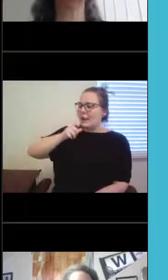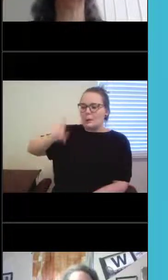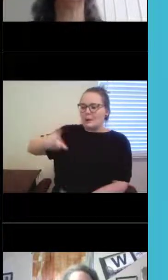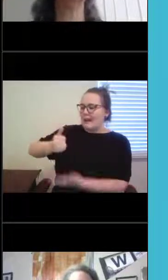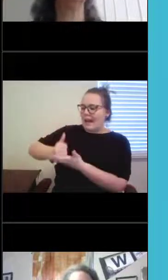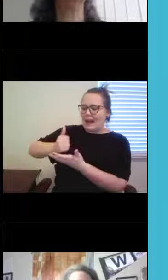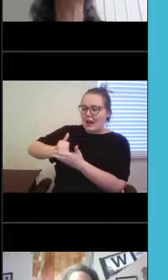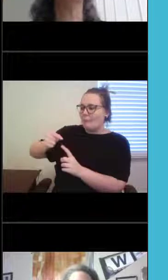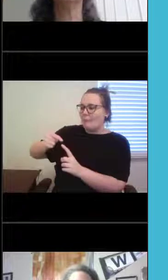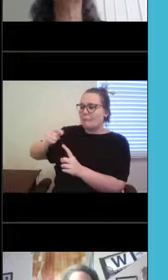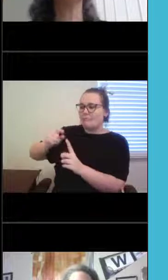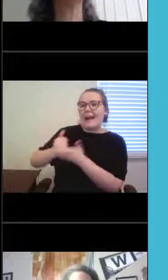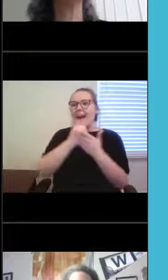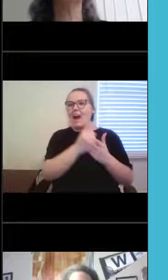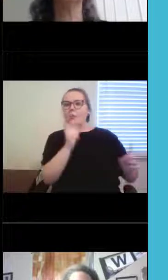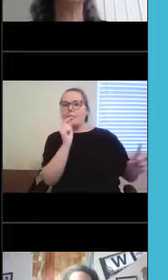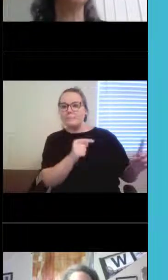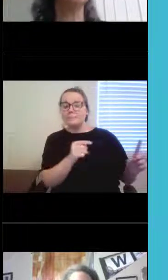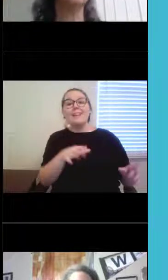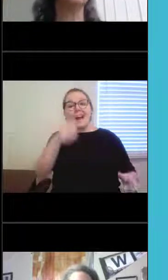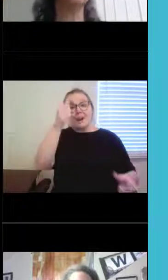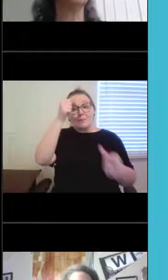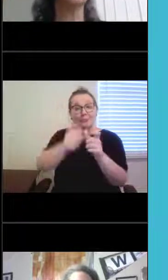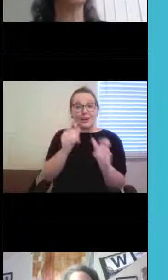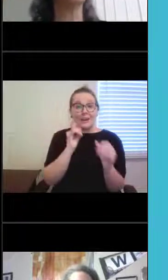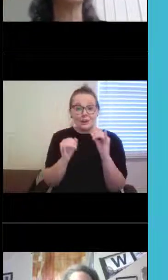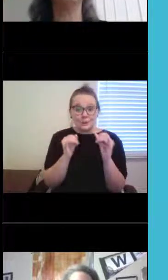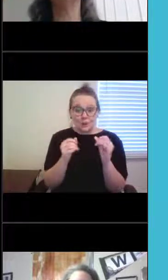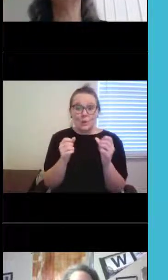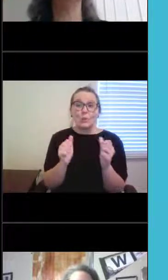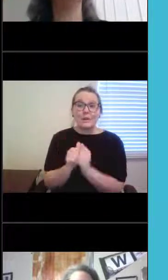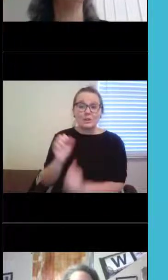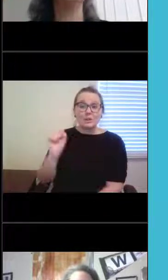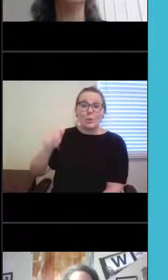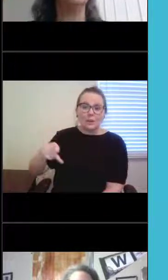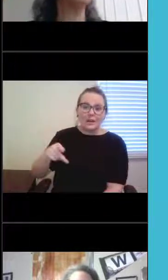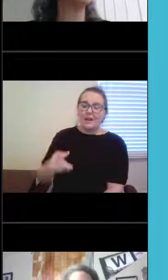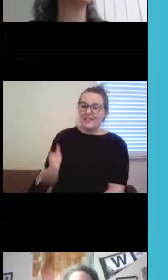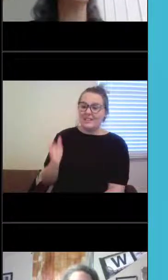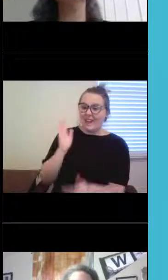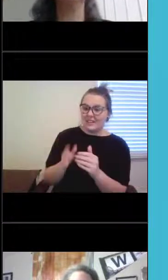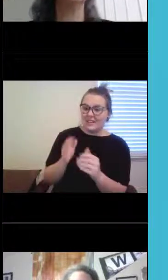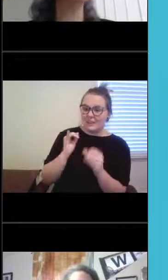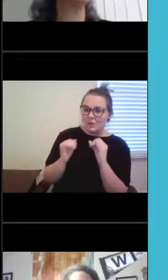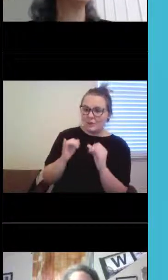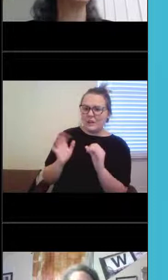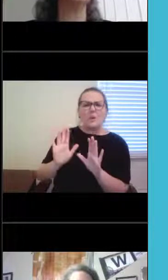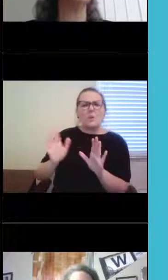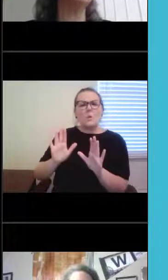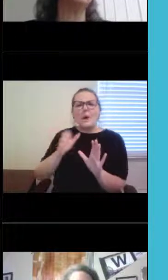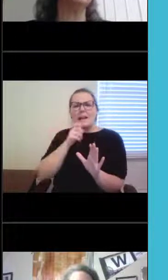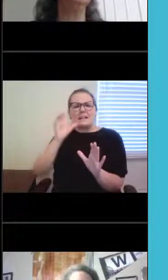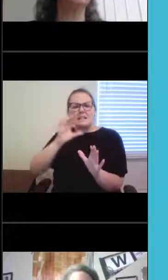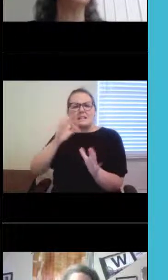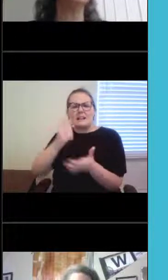you I remember some interviews done with supporters where by the end of the interview, they were sort of like, oh, no, I didn't seek help. I didn't need any. And by the end of